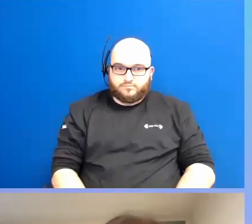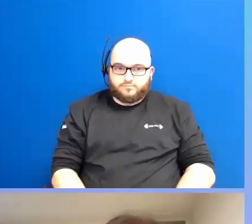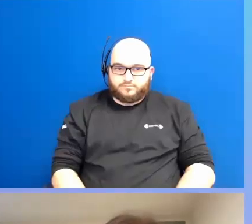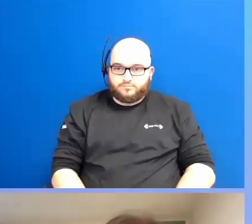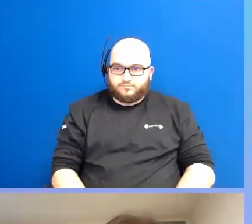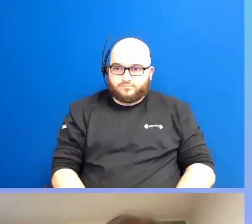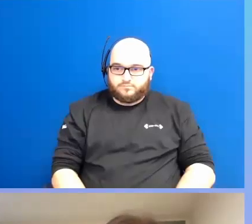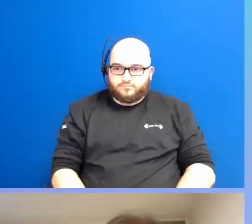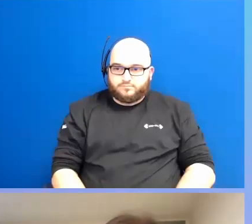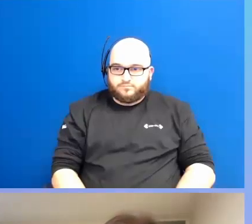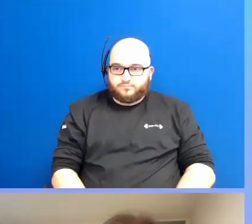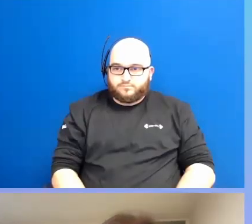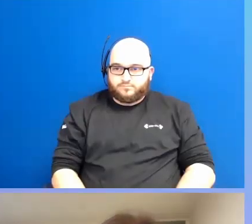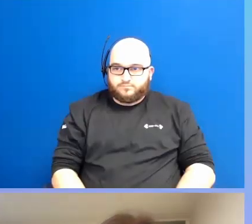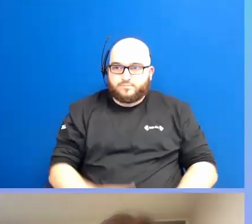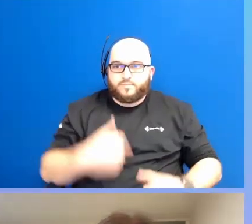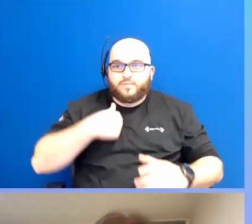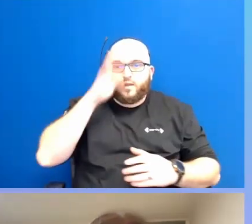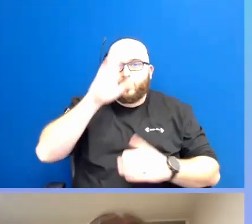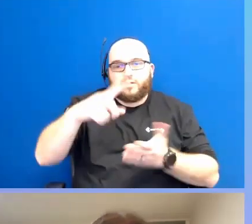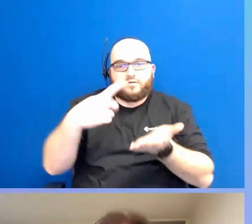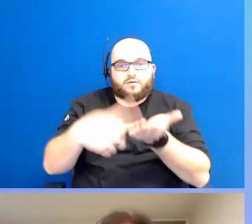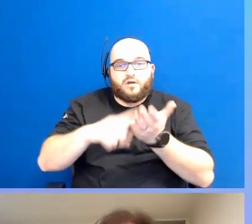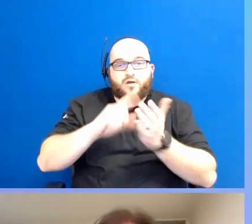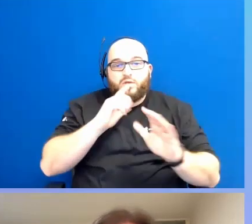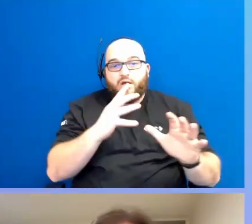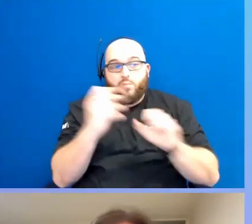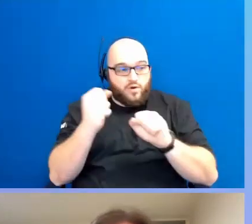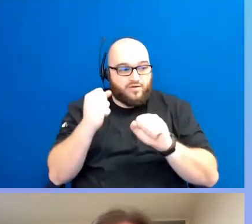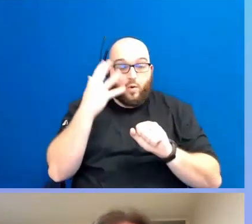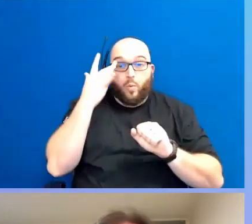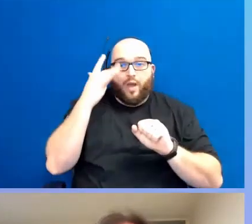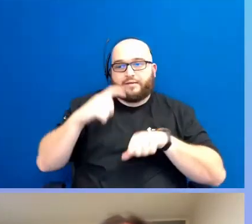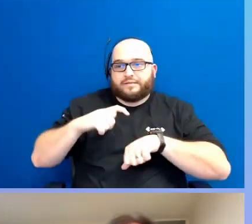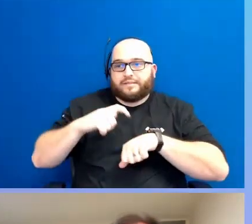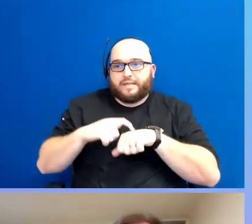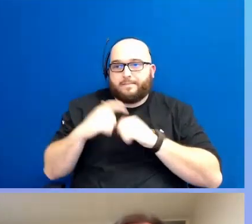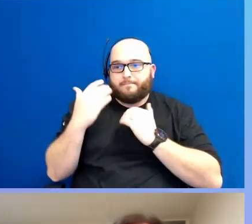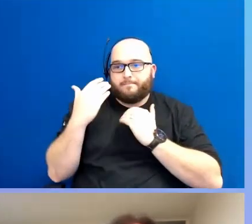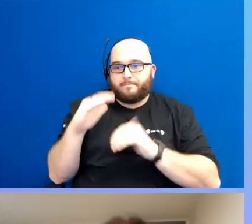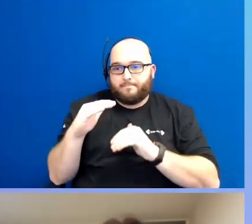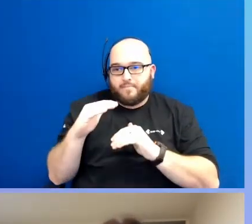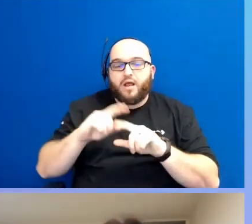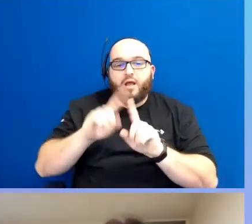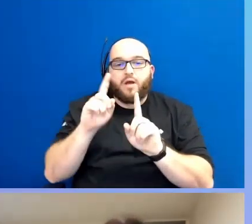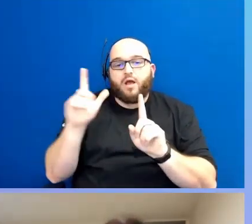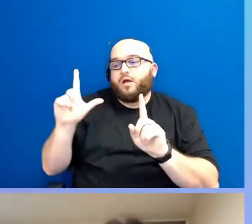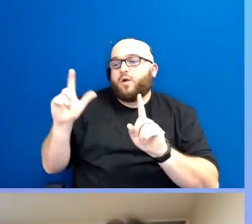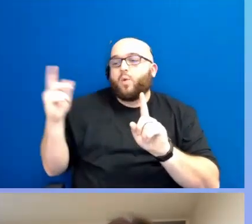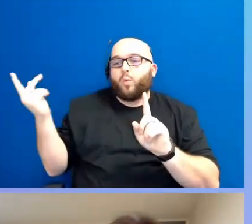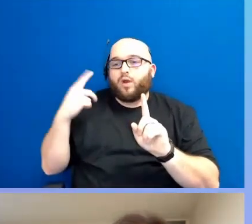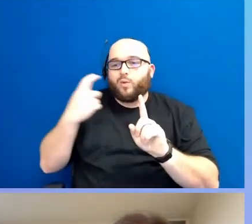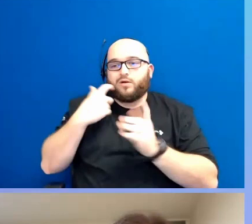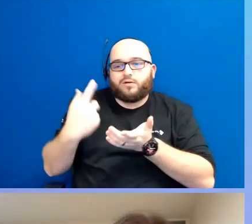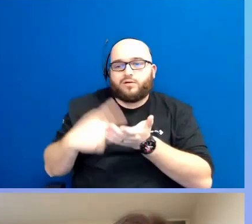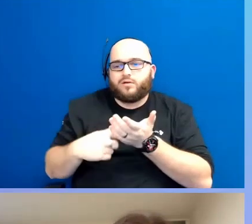I'm going to go really super quickly over that due to our time. But Wilco and I were discussing, what is beyond